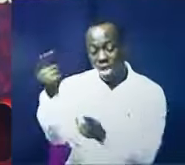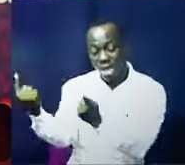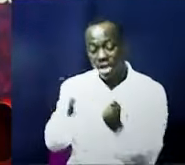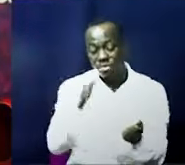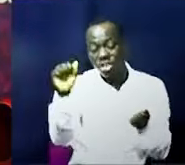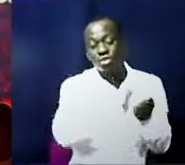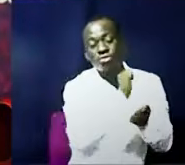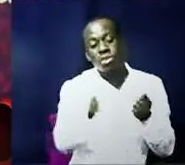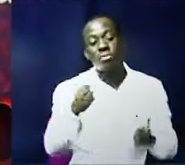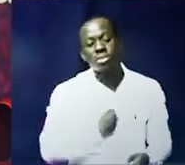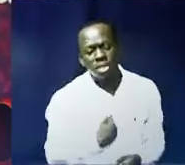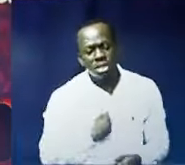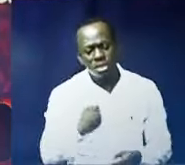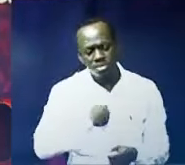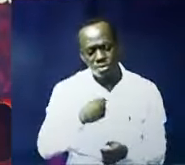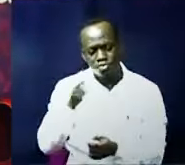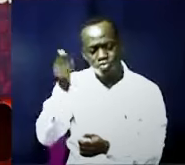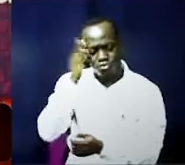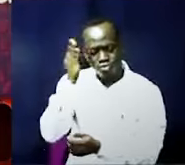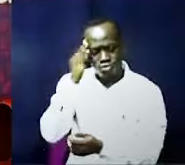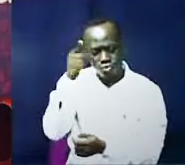God.